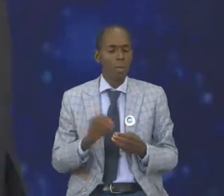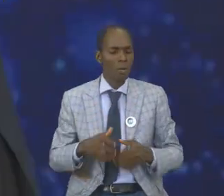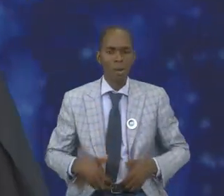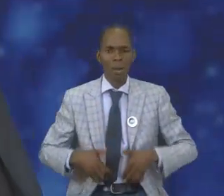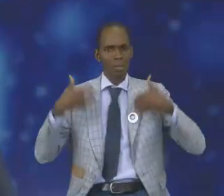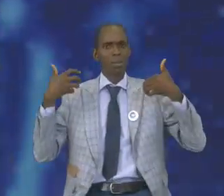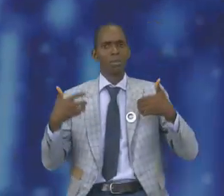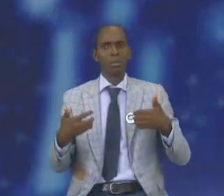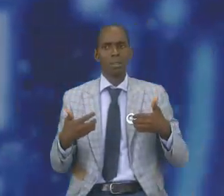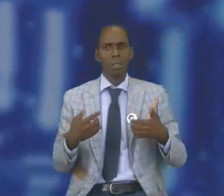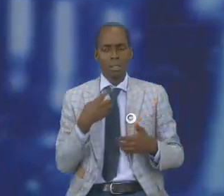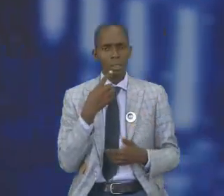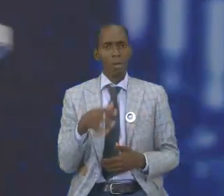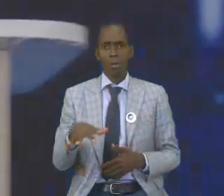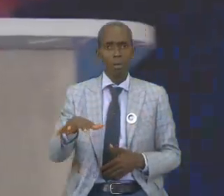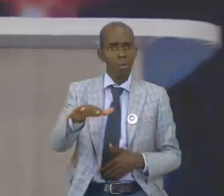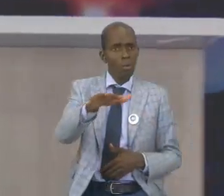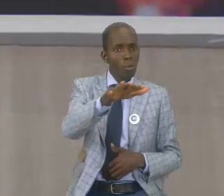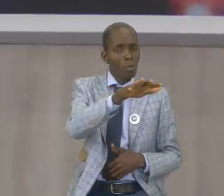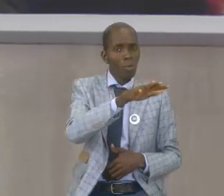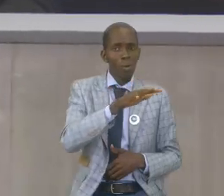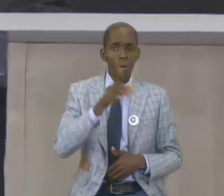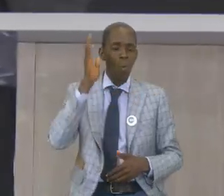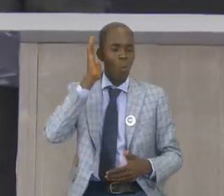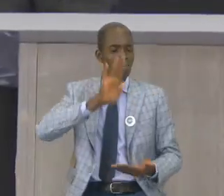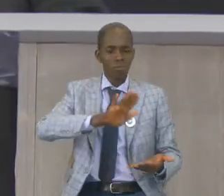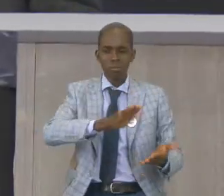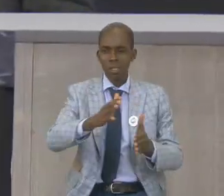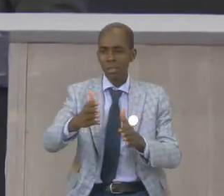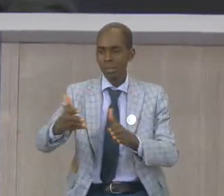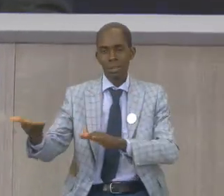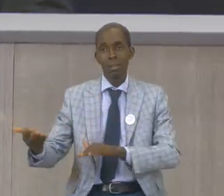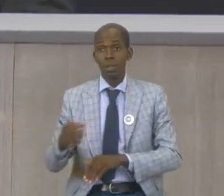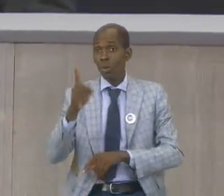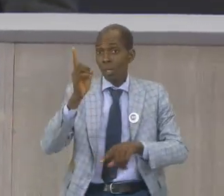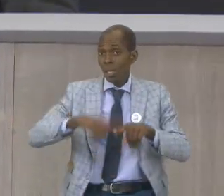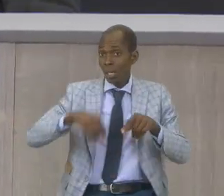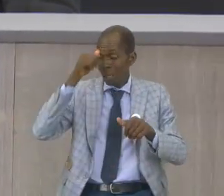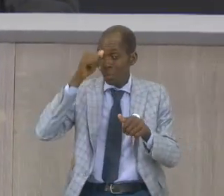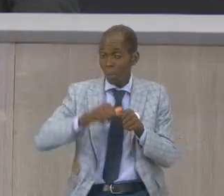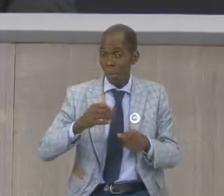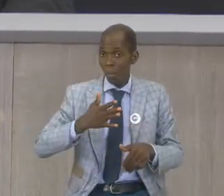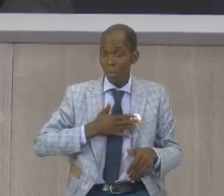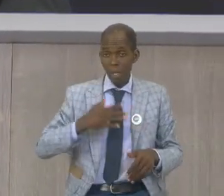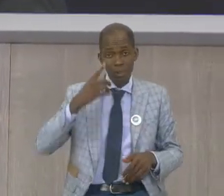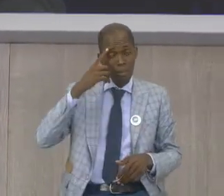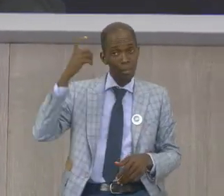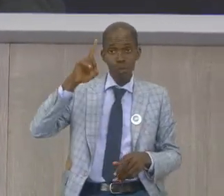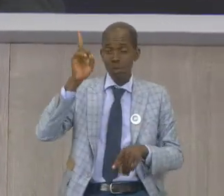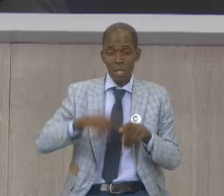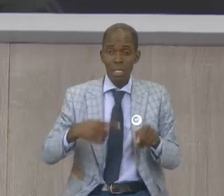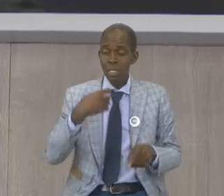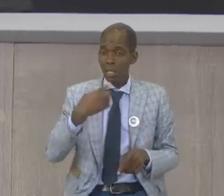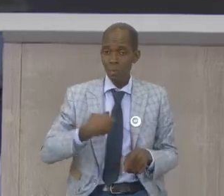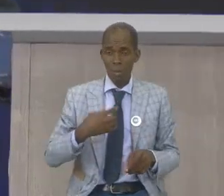And he said, all of you, you will die. You can't recover my dream. You can't interpret